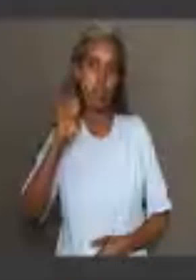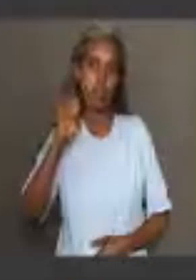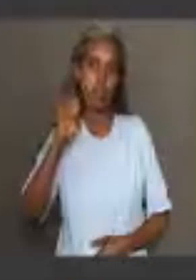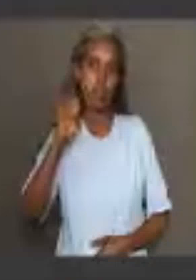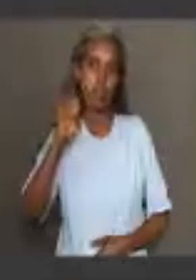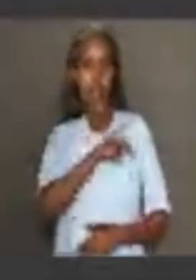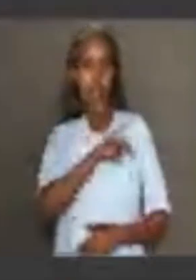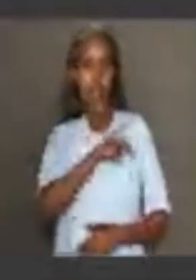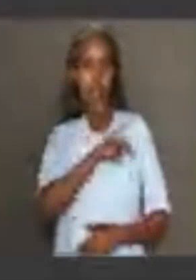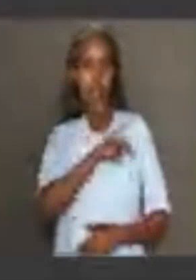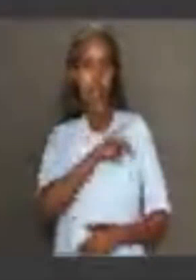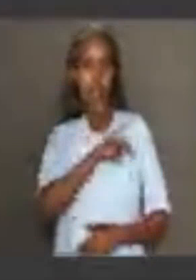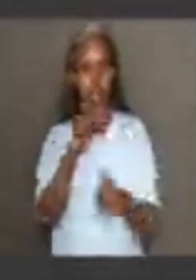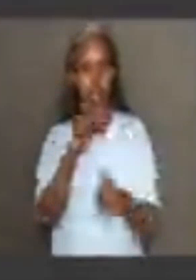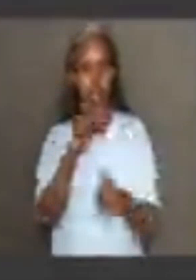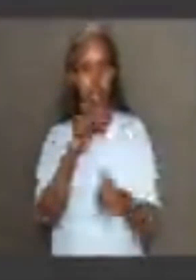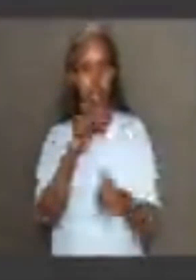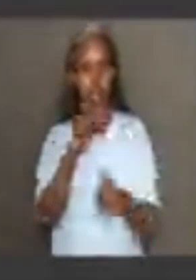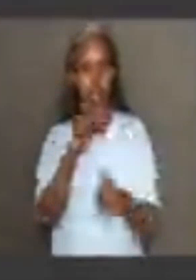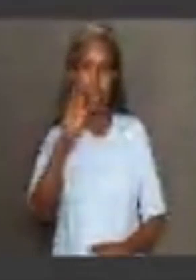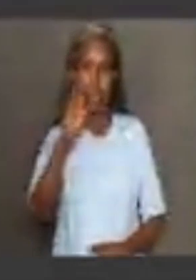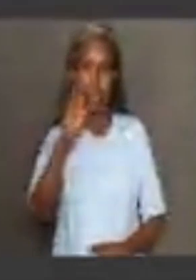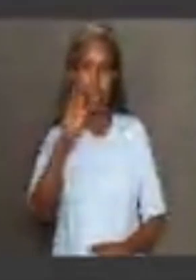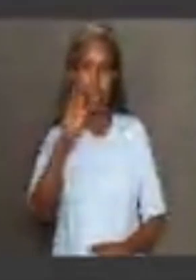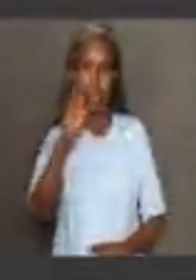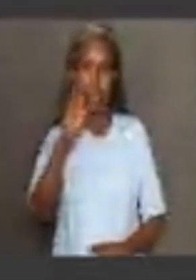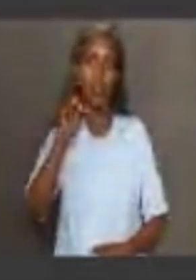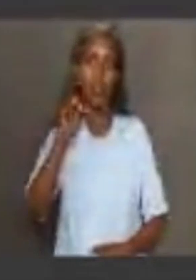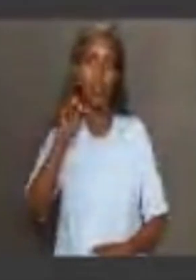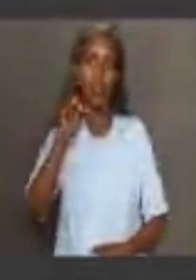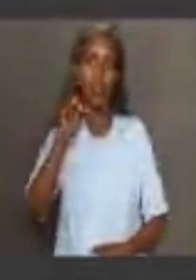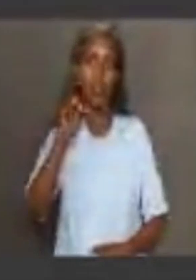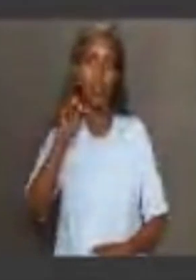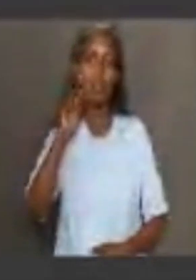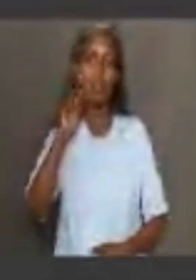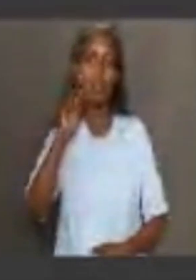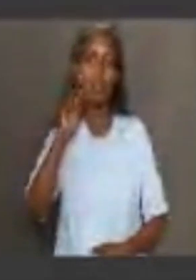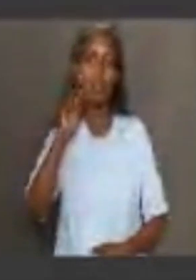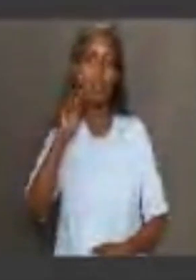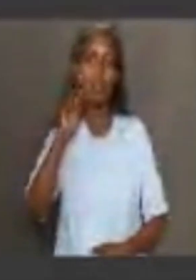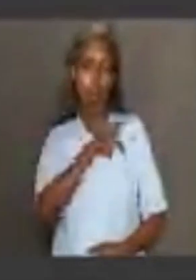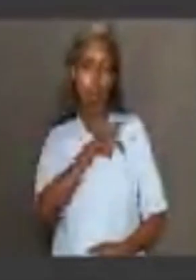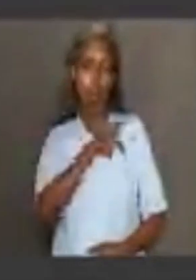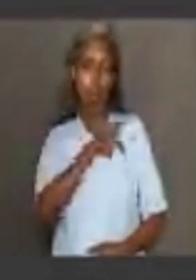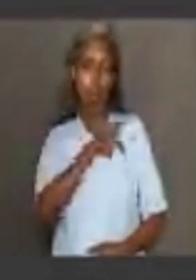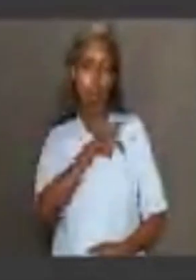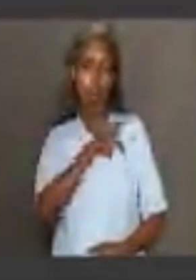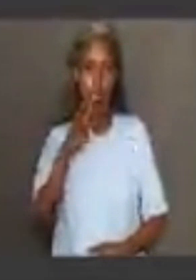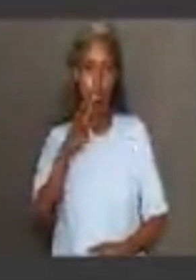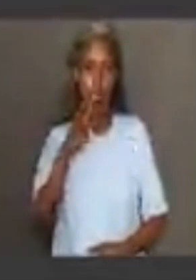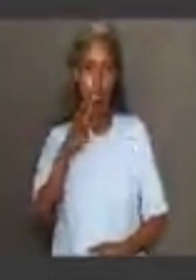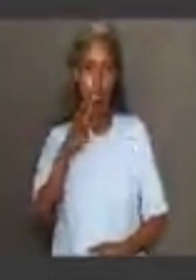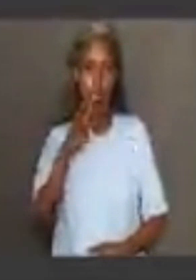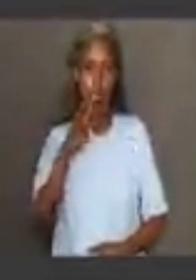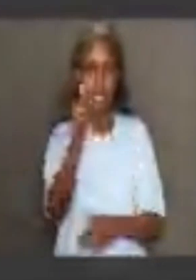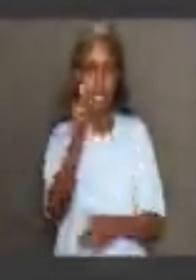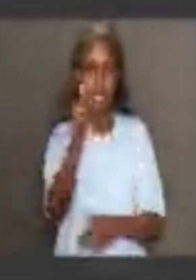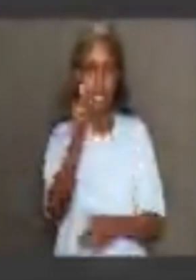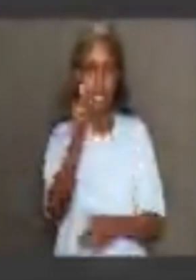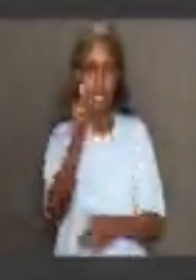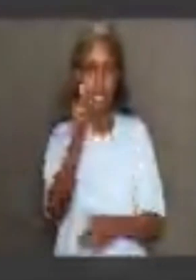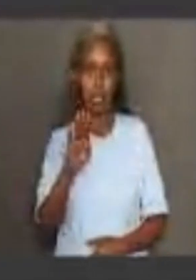trichotomy property says that for any two real numbers, A and B,